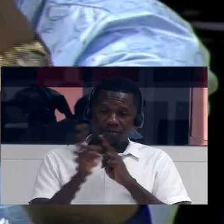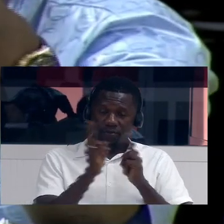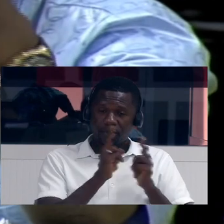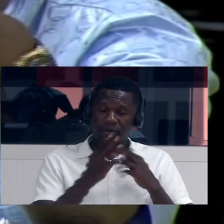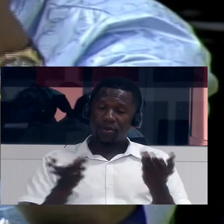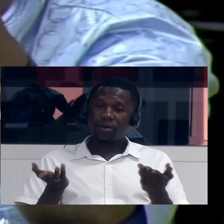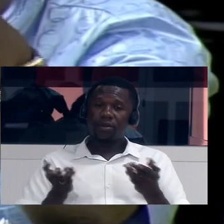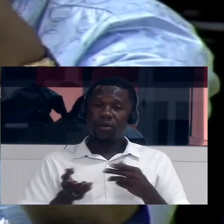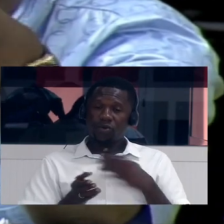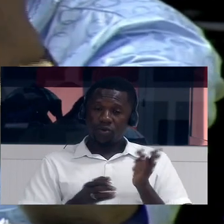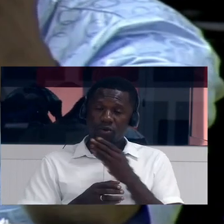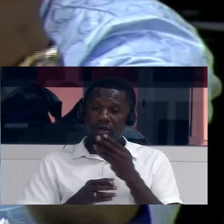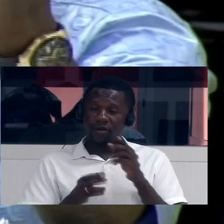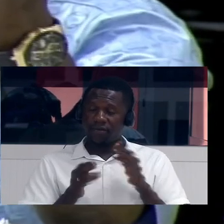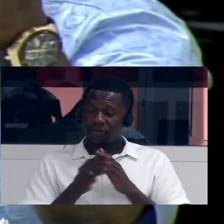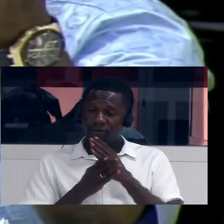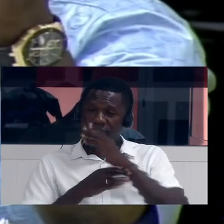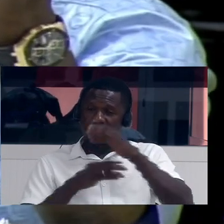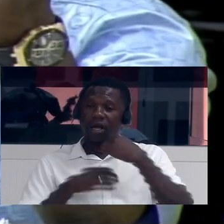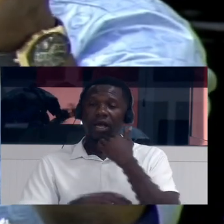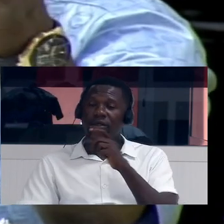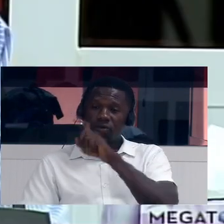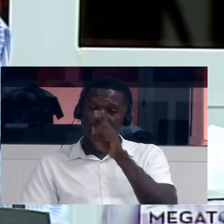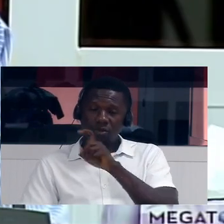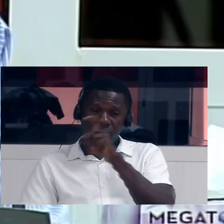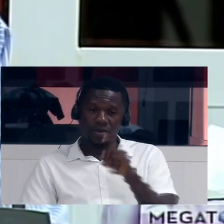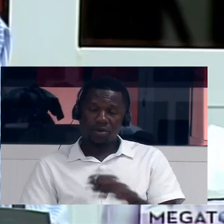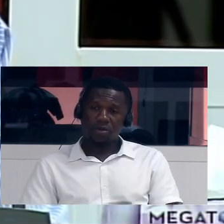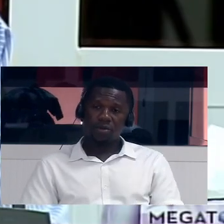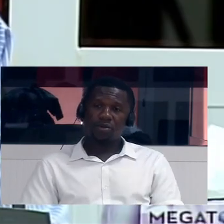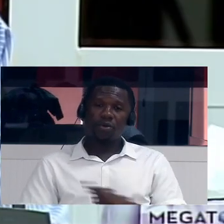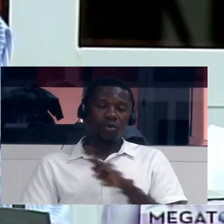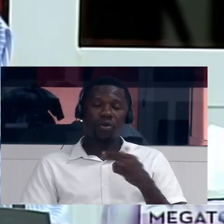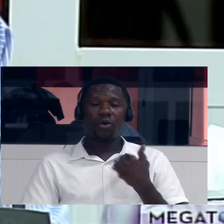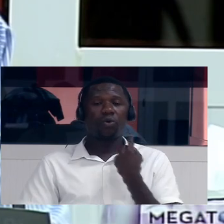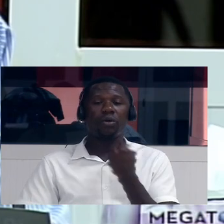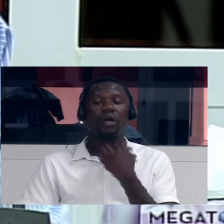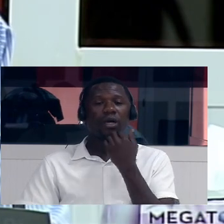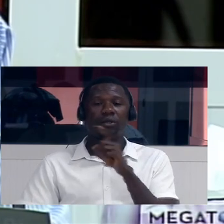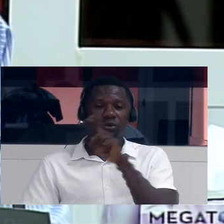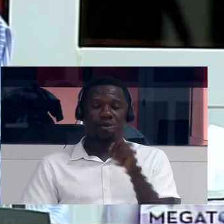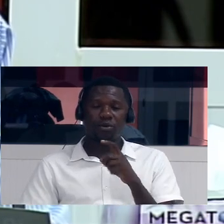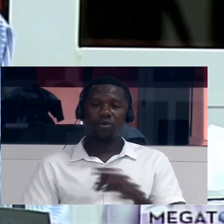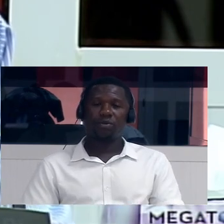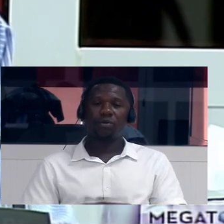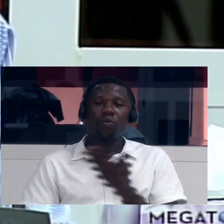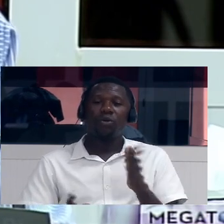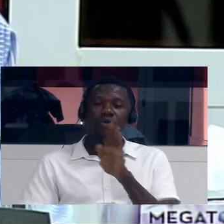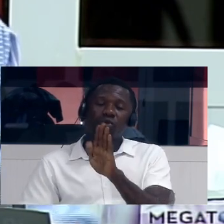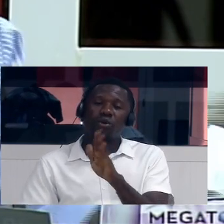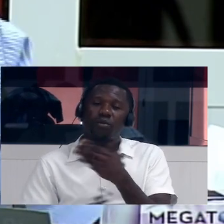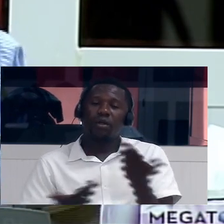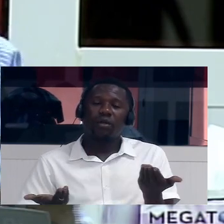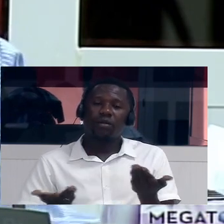Did you go any further than asking questions? No, I only asked questions. And why did you stop at that? I asked